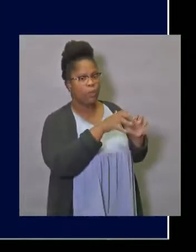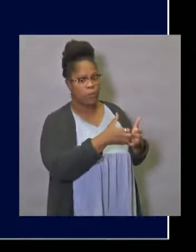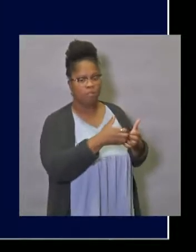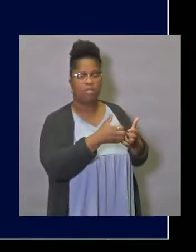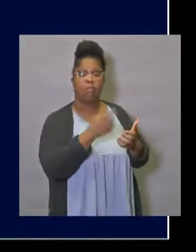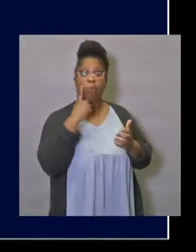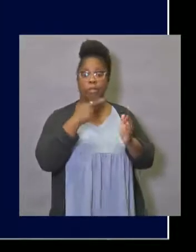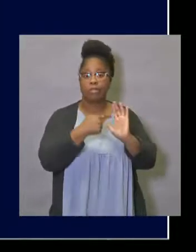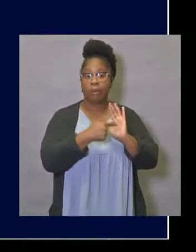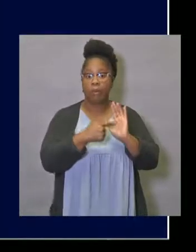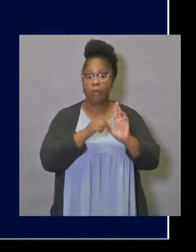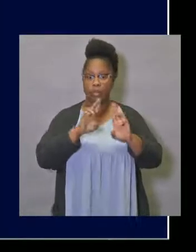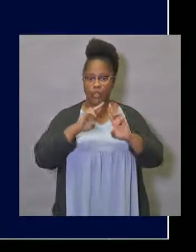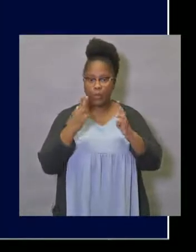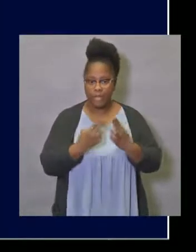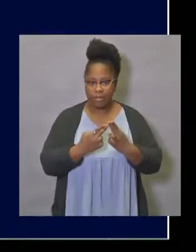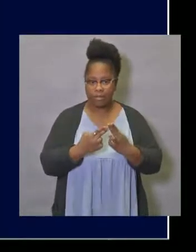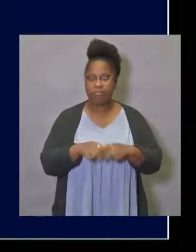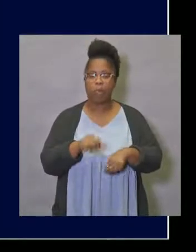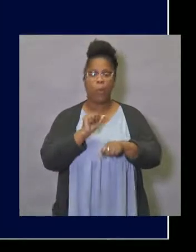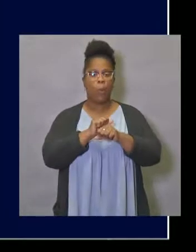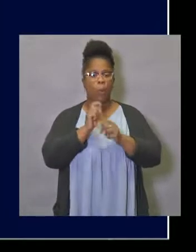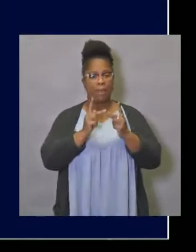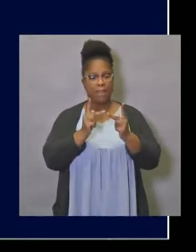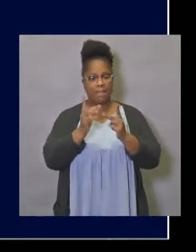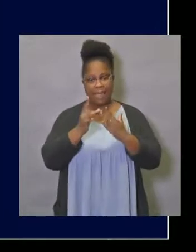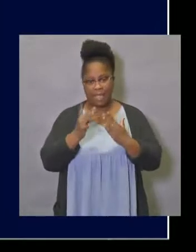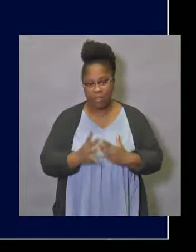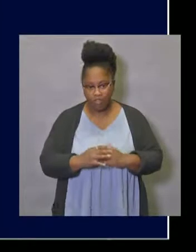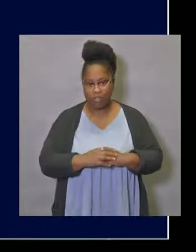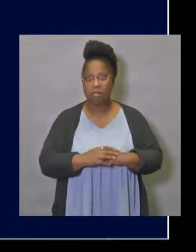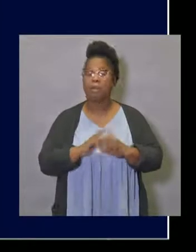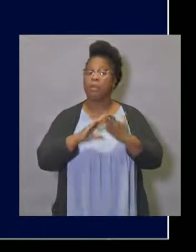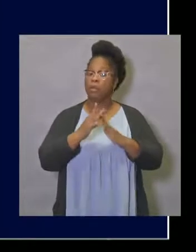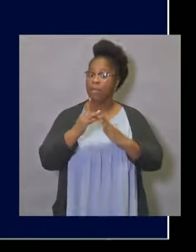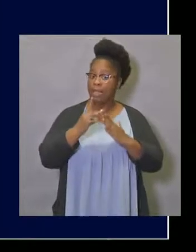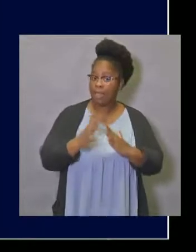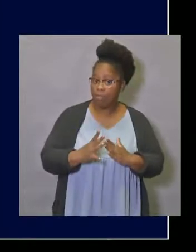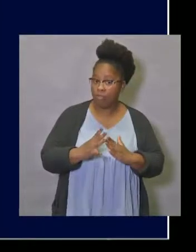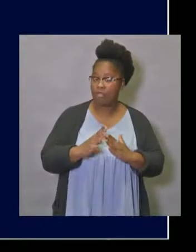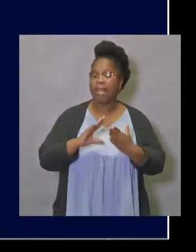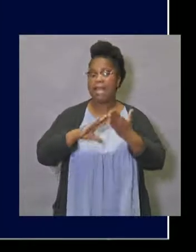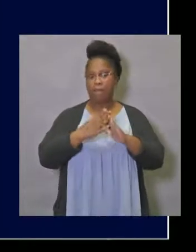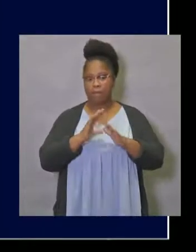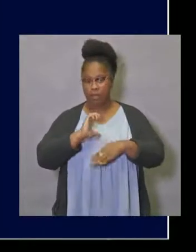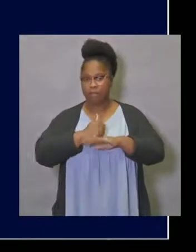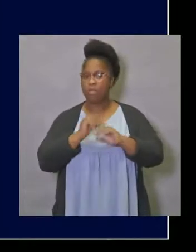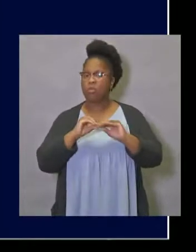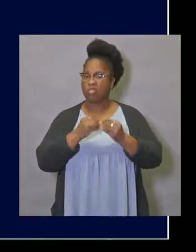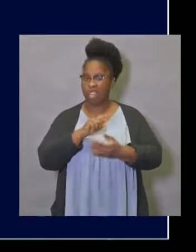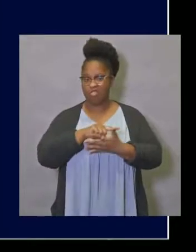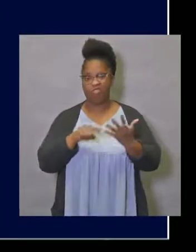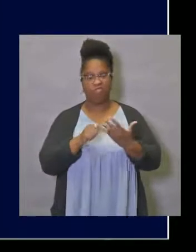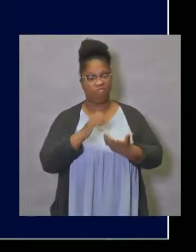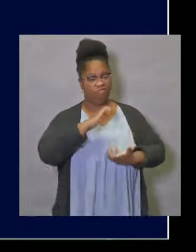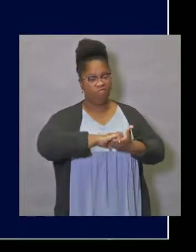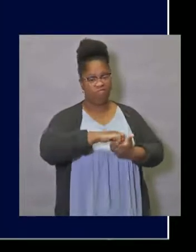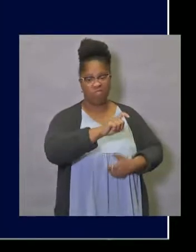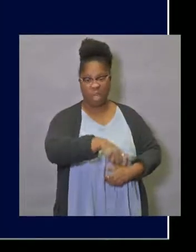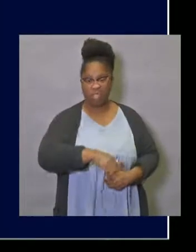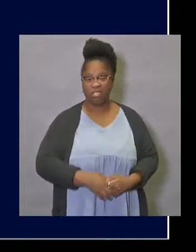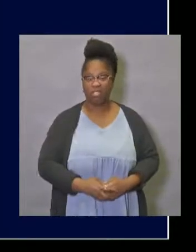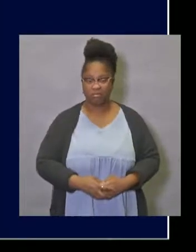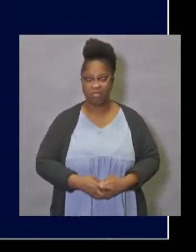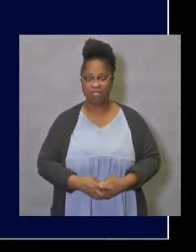the unions, workplace leaders, community leaders, and community-based organizations. In closing, I do